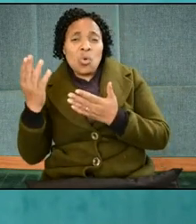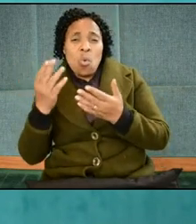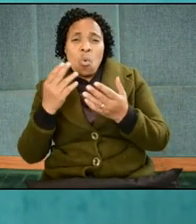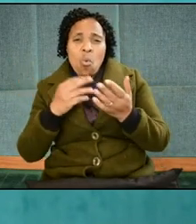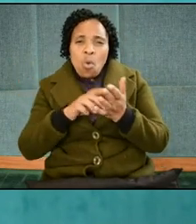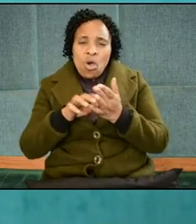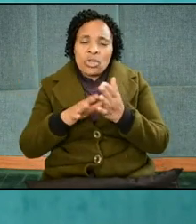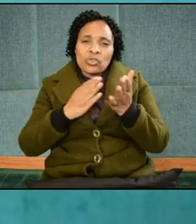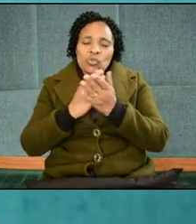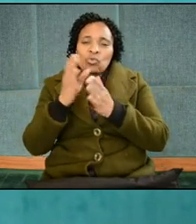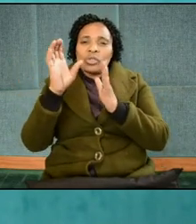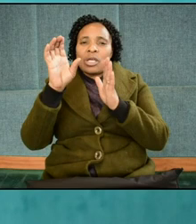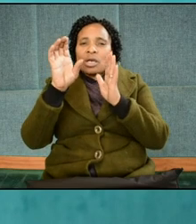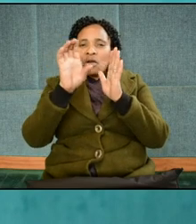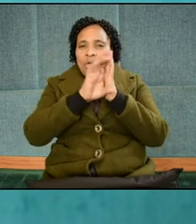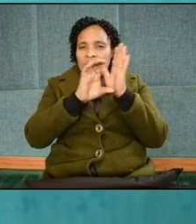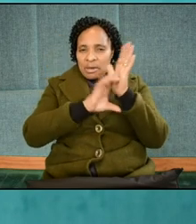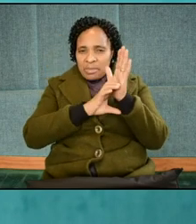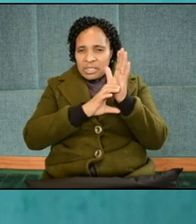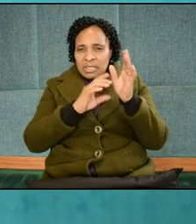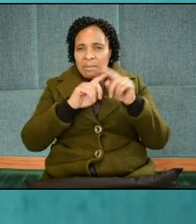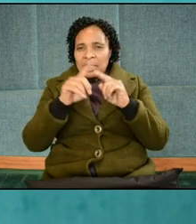statutes. Here in